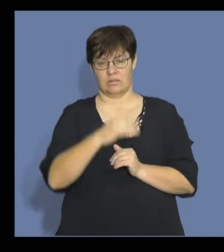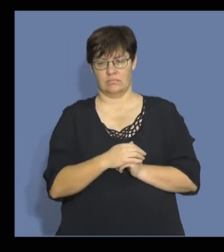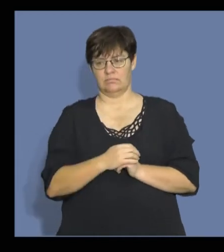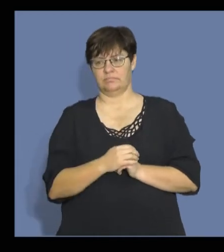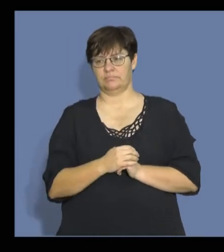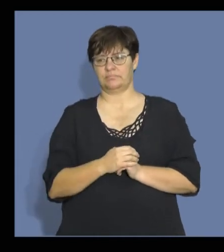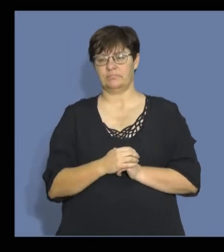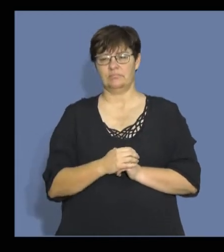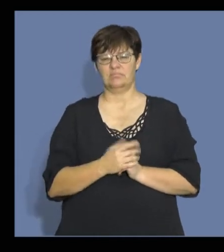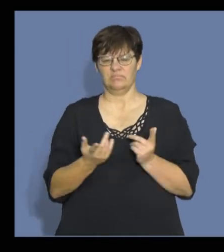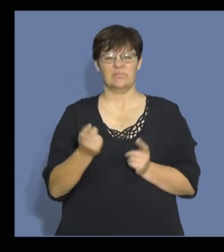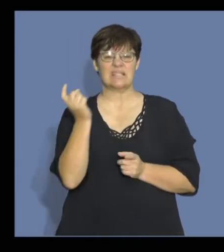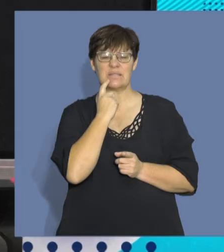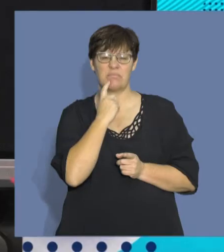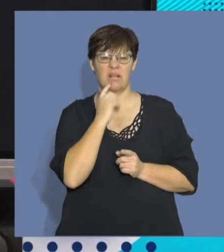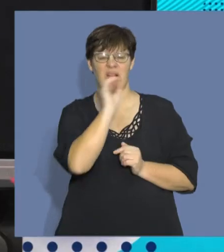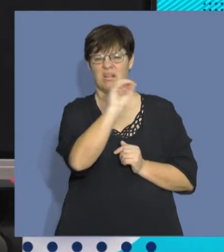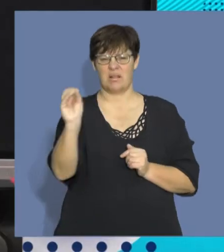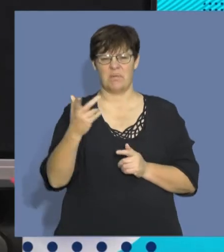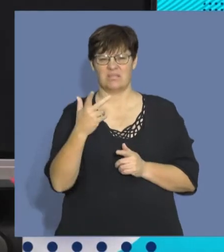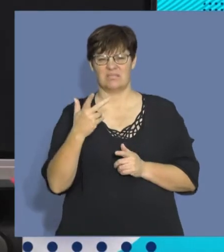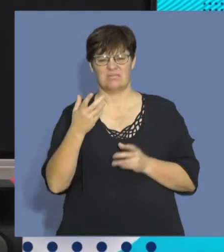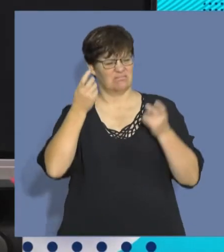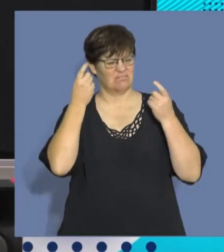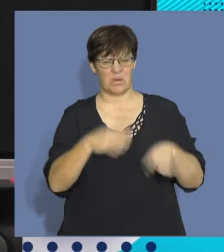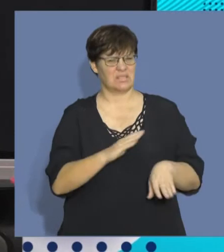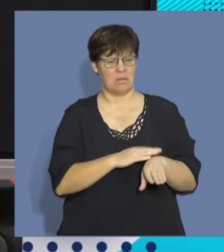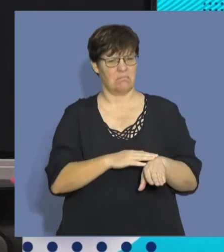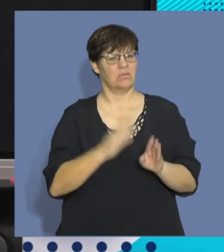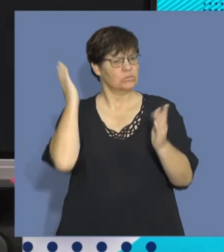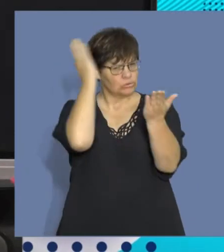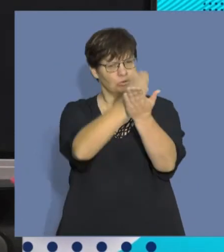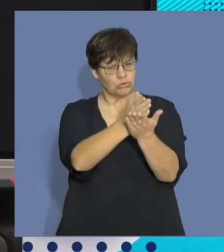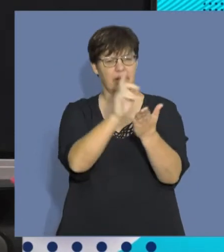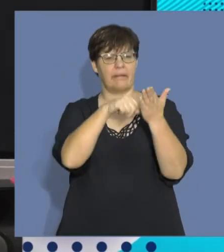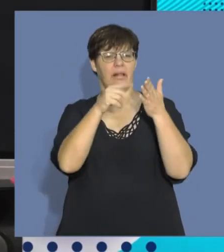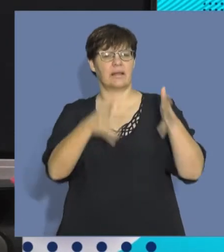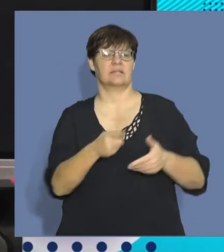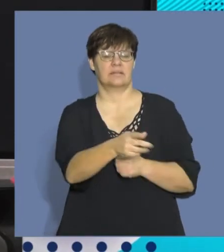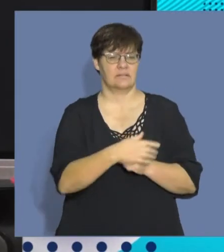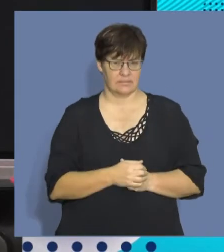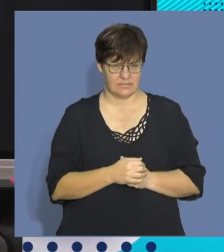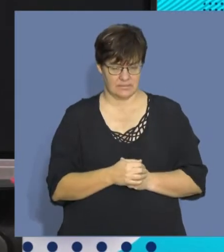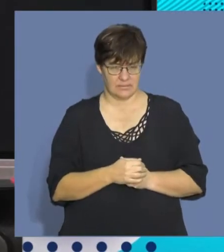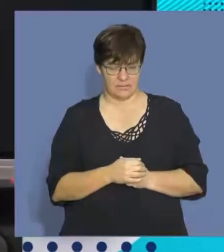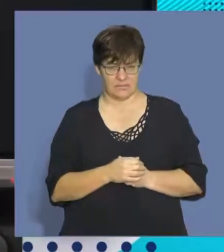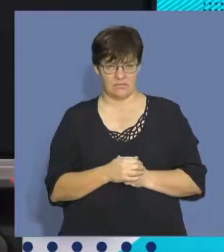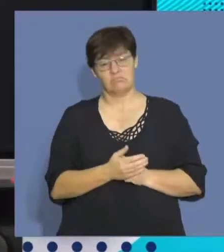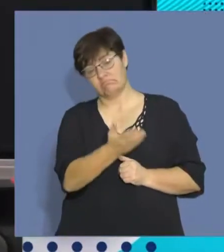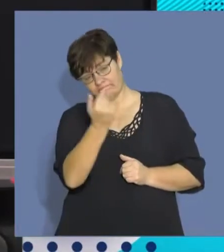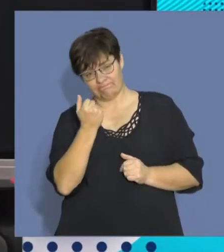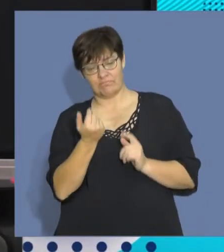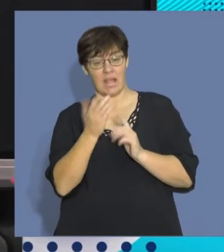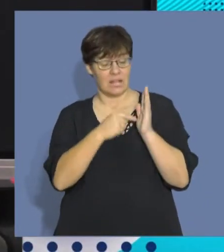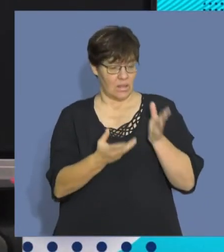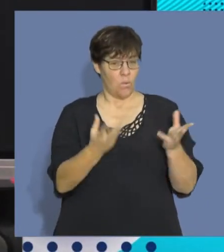this piece by piece, but that's going to be a mission. So what we're going to be doing is we're going to be using our calculator. So take out your